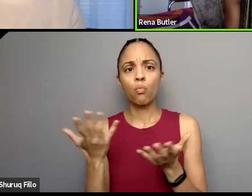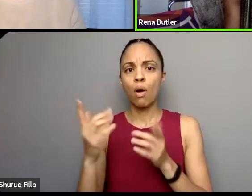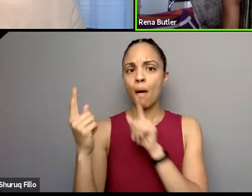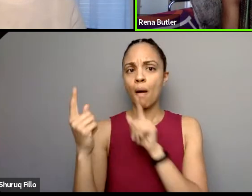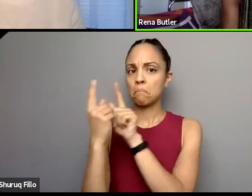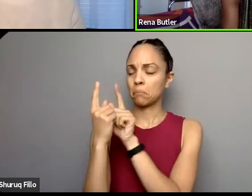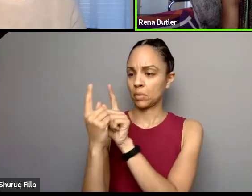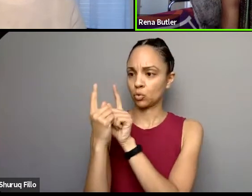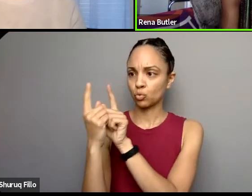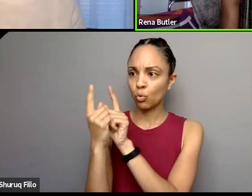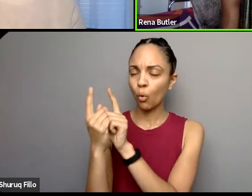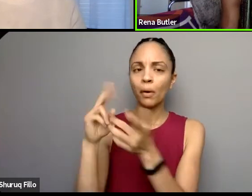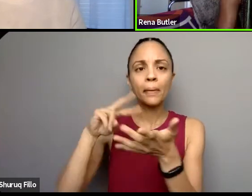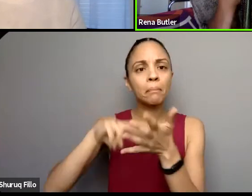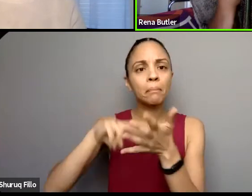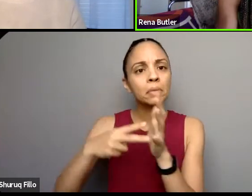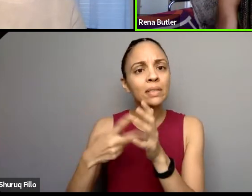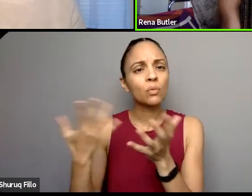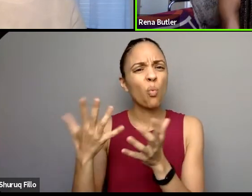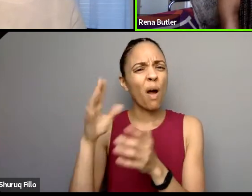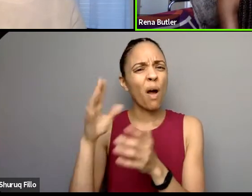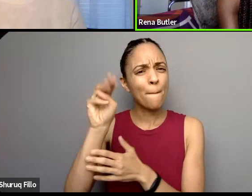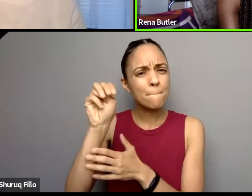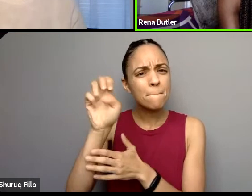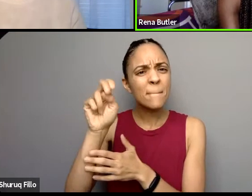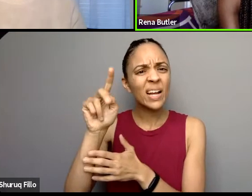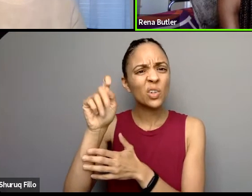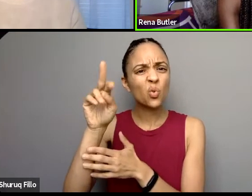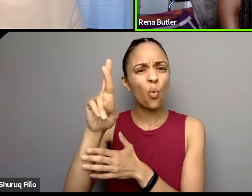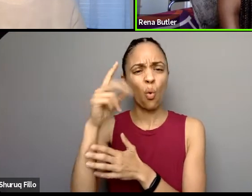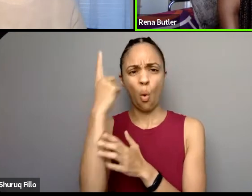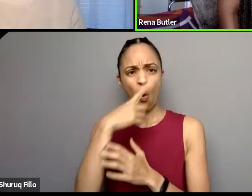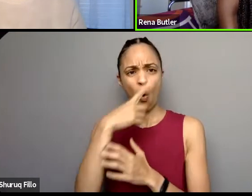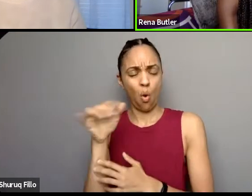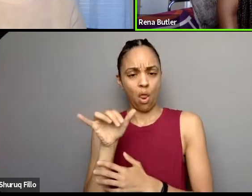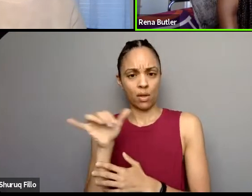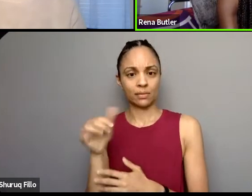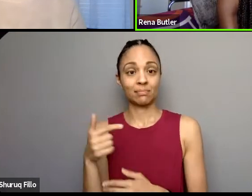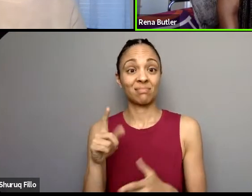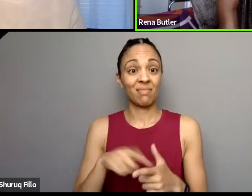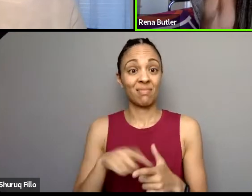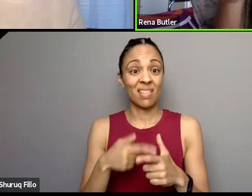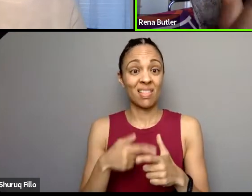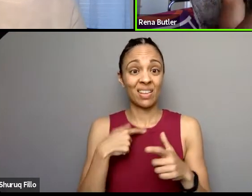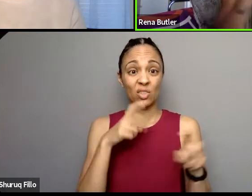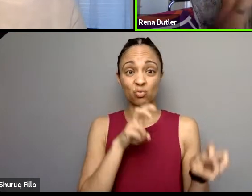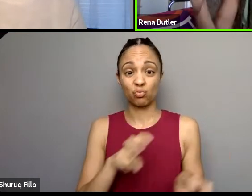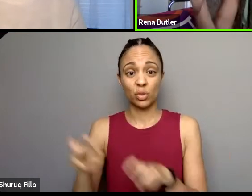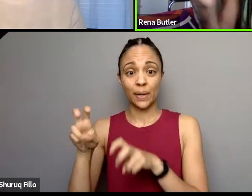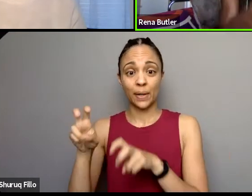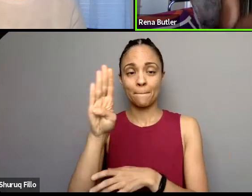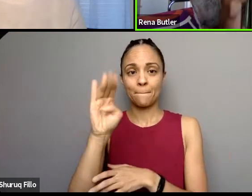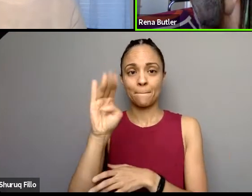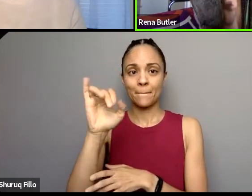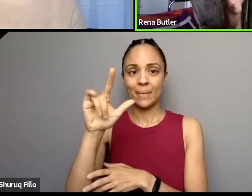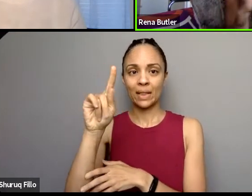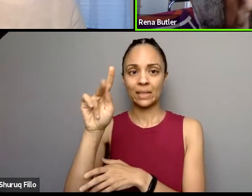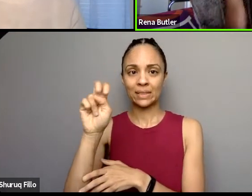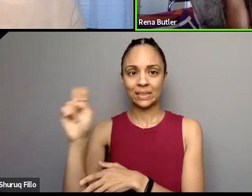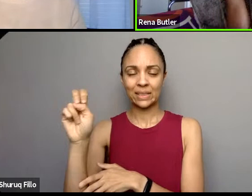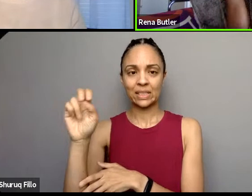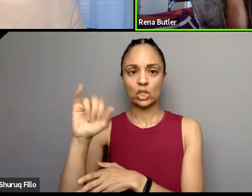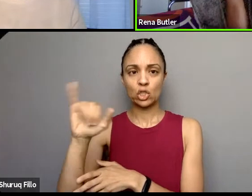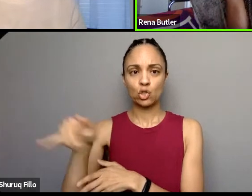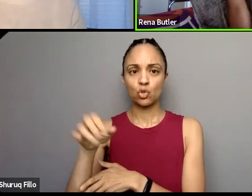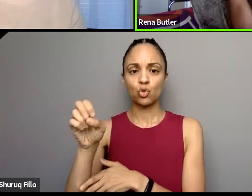for 4.5 years and then transitioned to Bill T. Jones. And right in that transition was